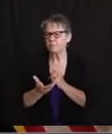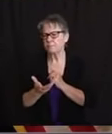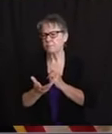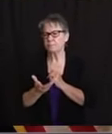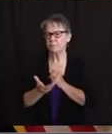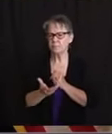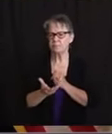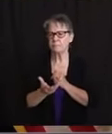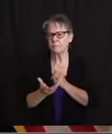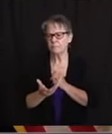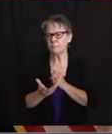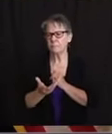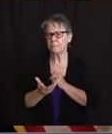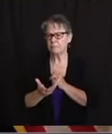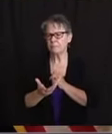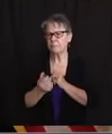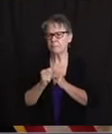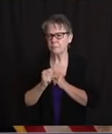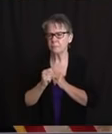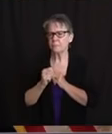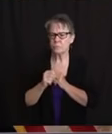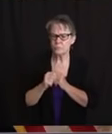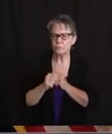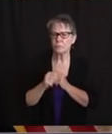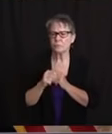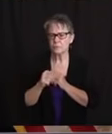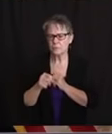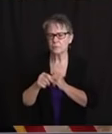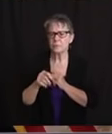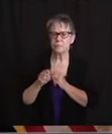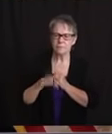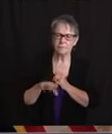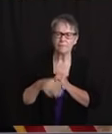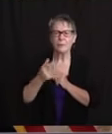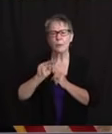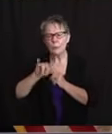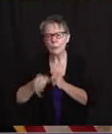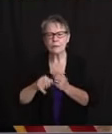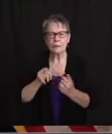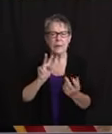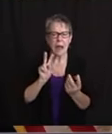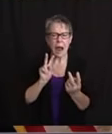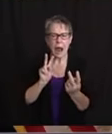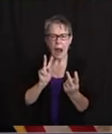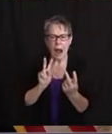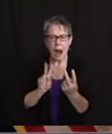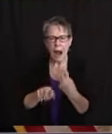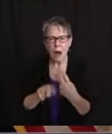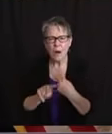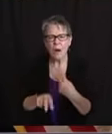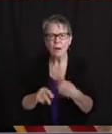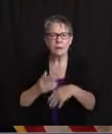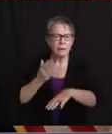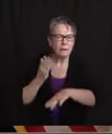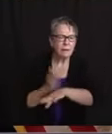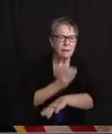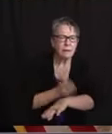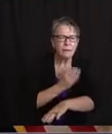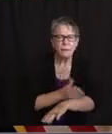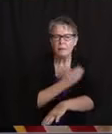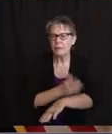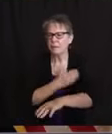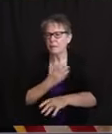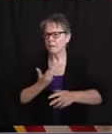Turnpike Authority plan that was approved today. I understand you have made it clear that you're very pro-union. You